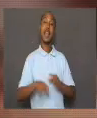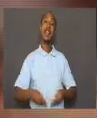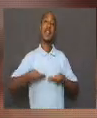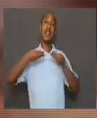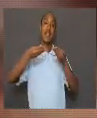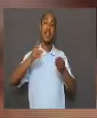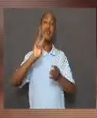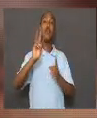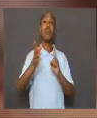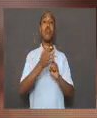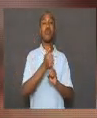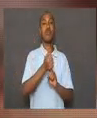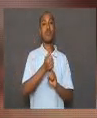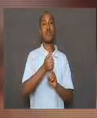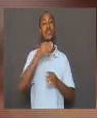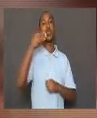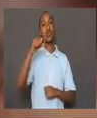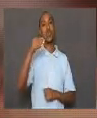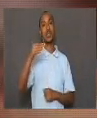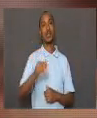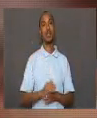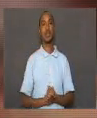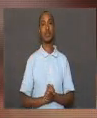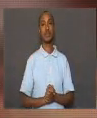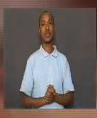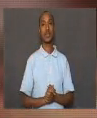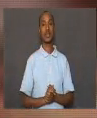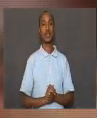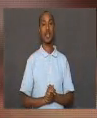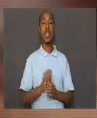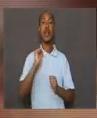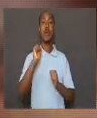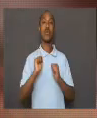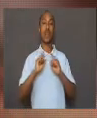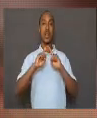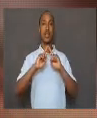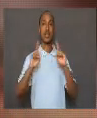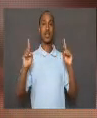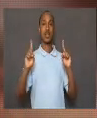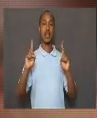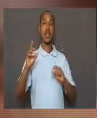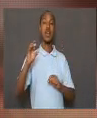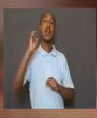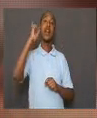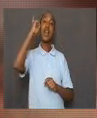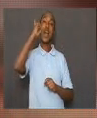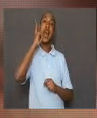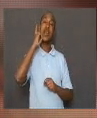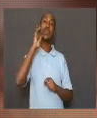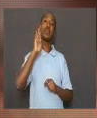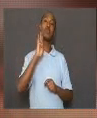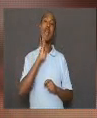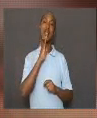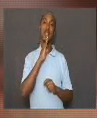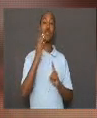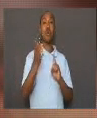given volume of solution. In contrast, dilute bases